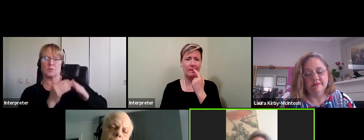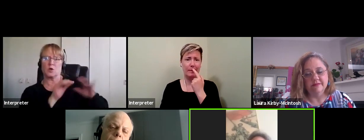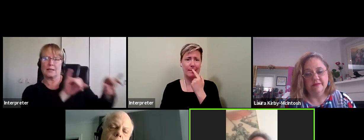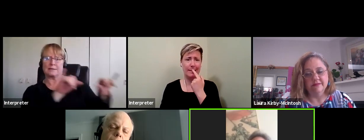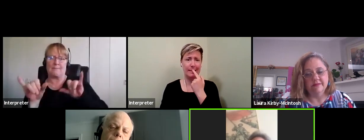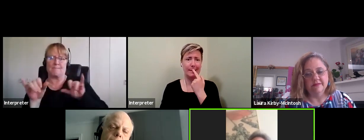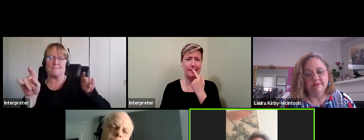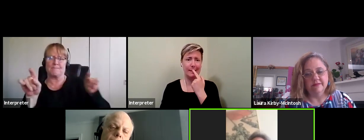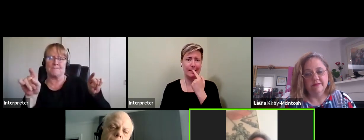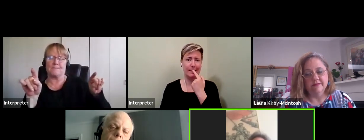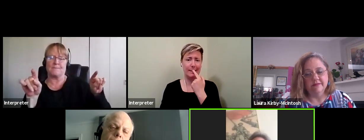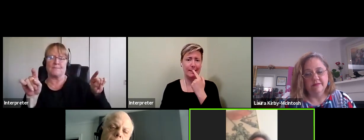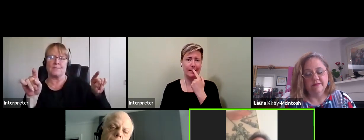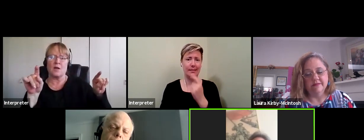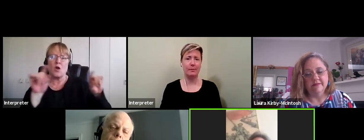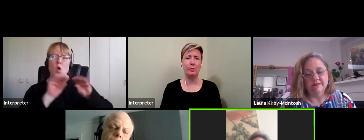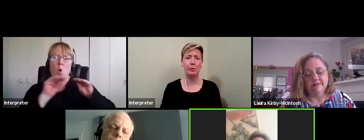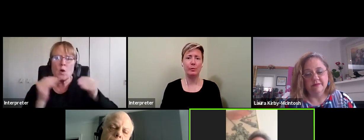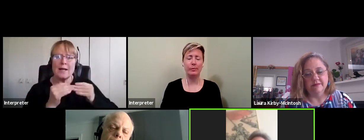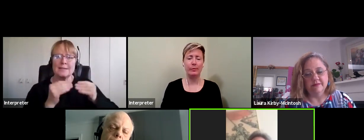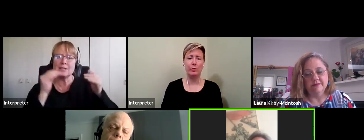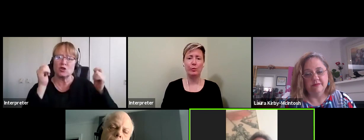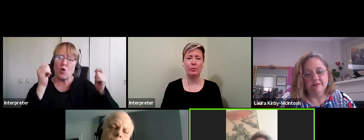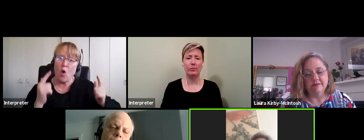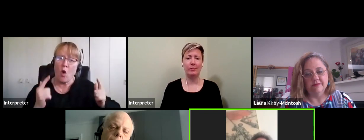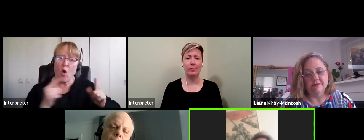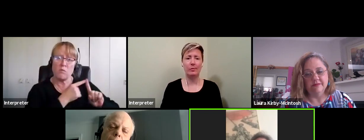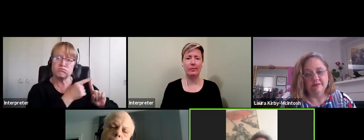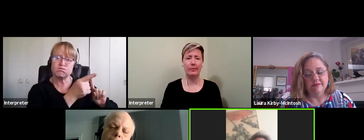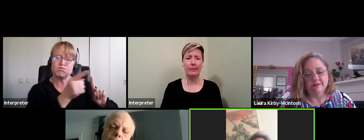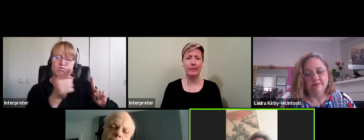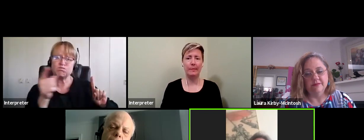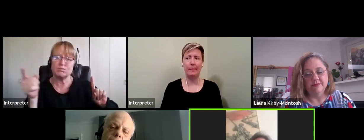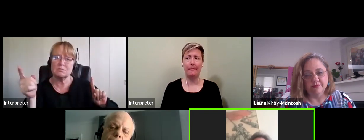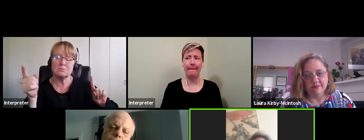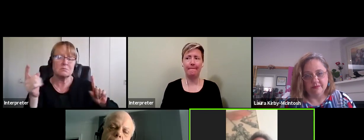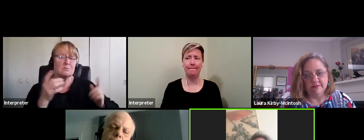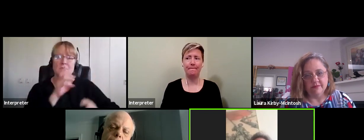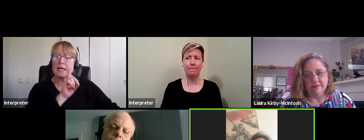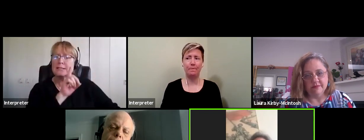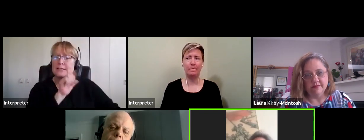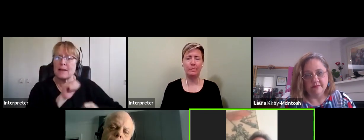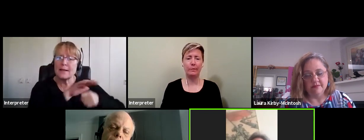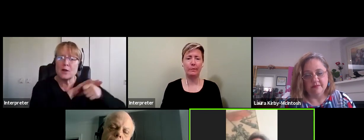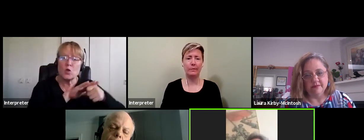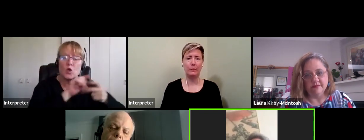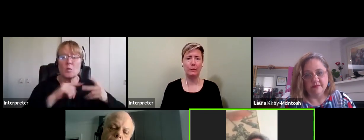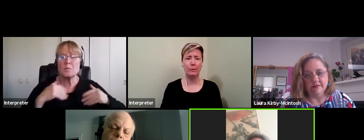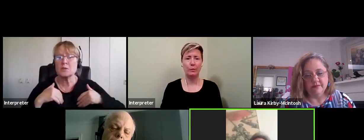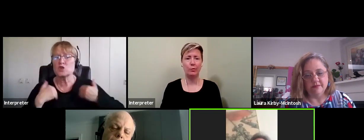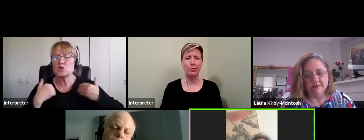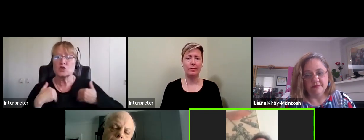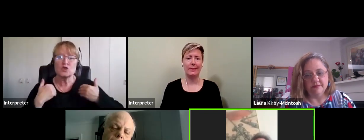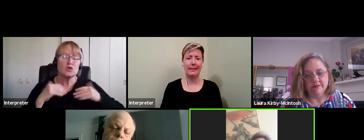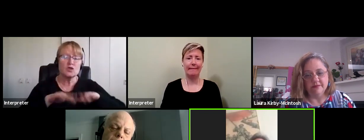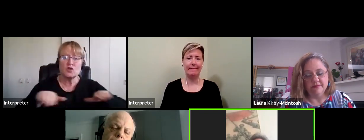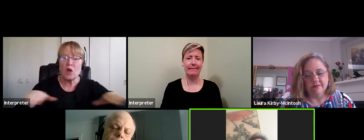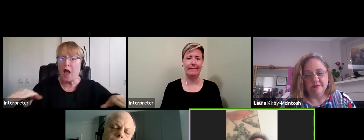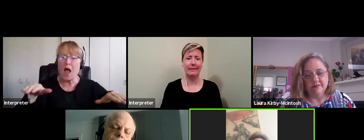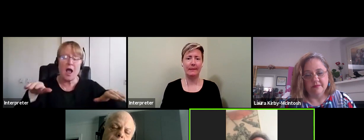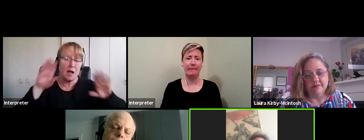say to every organization in our siloed sectors, whether it's the disability sector, child welfare, youth justice,